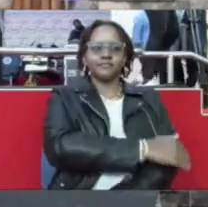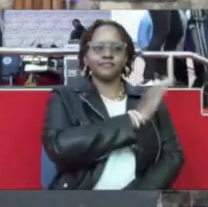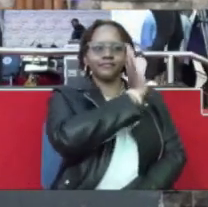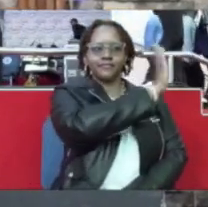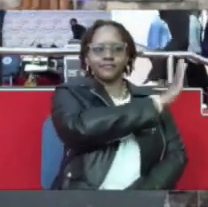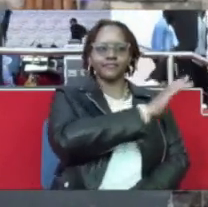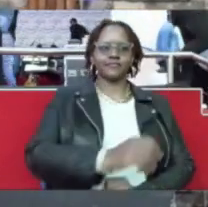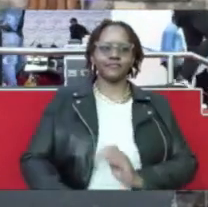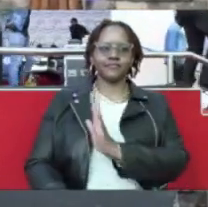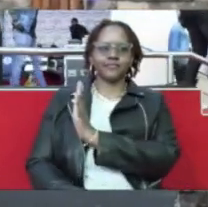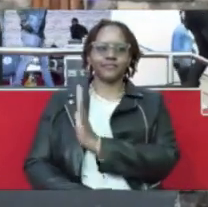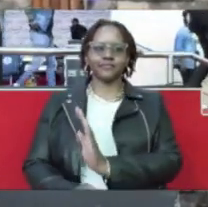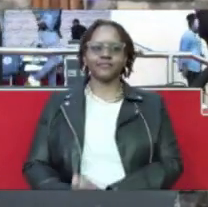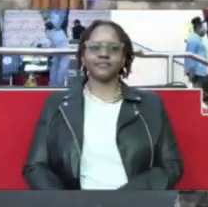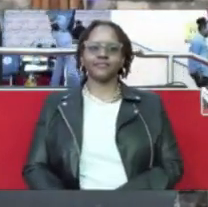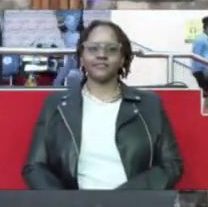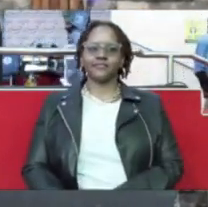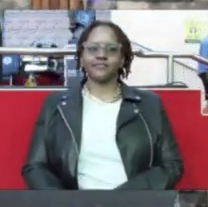smile.